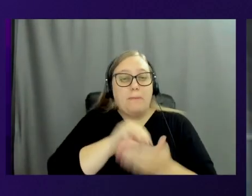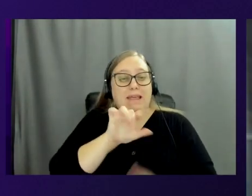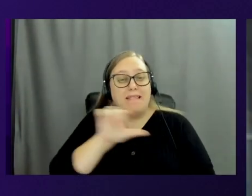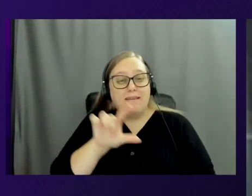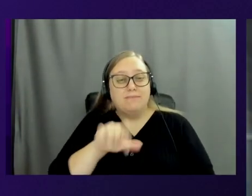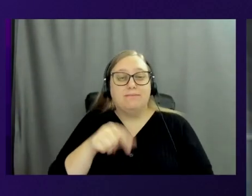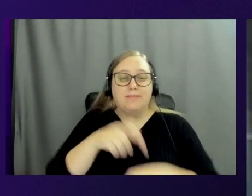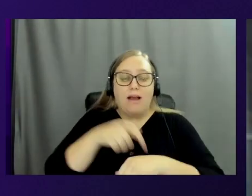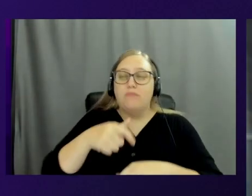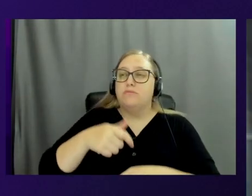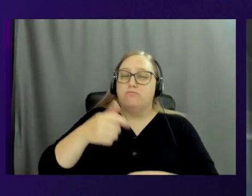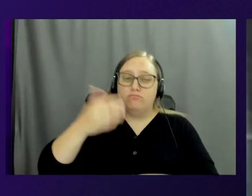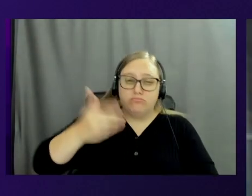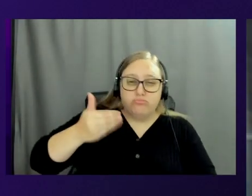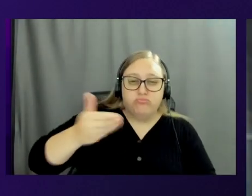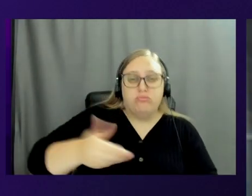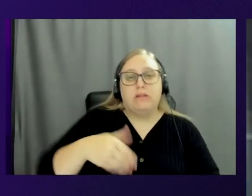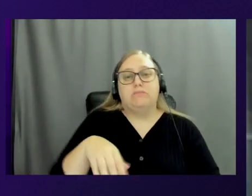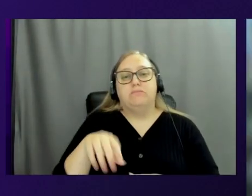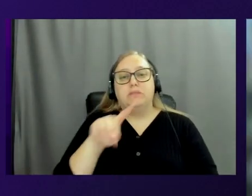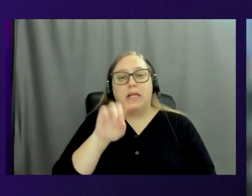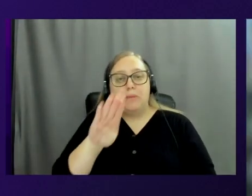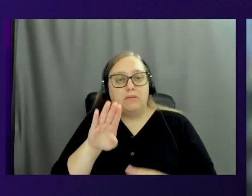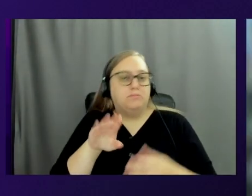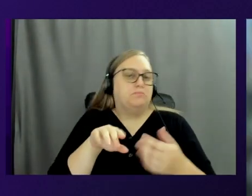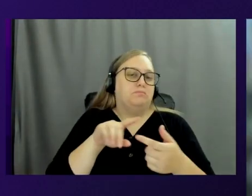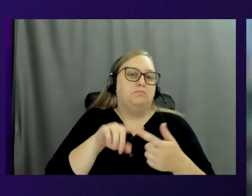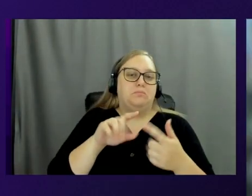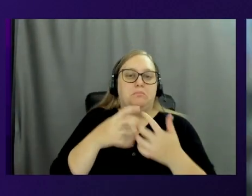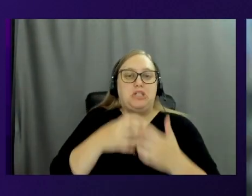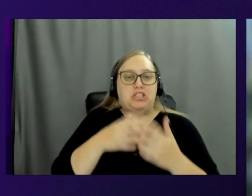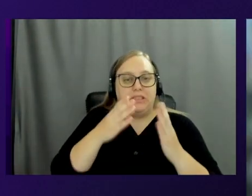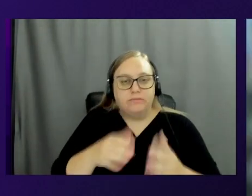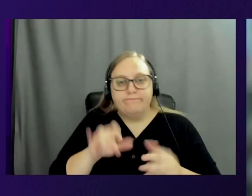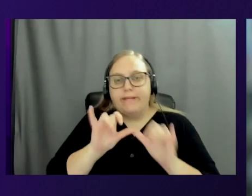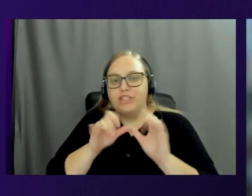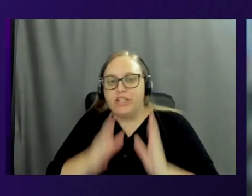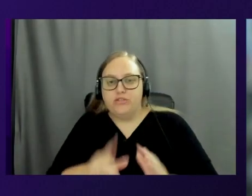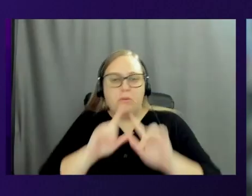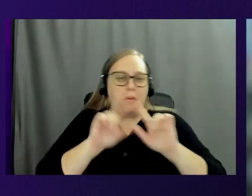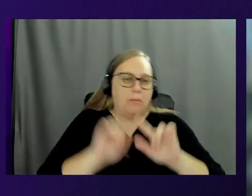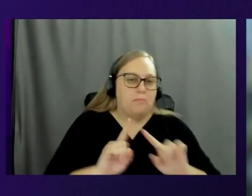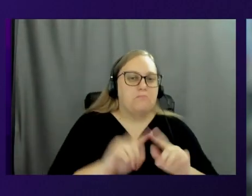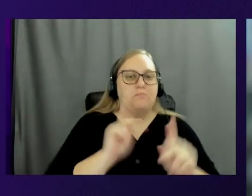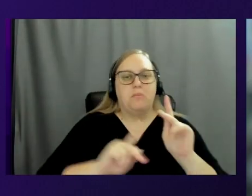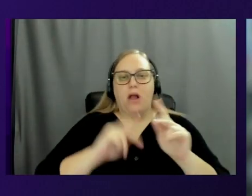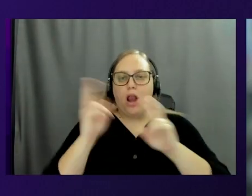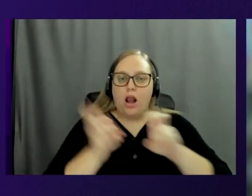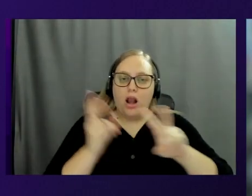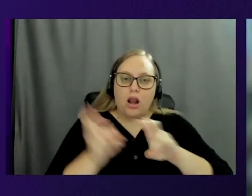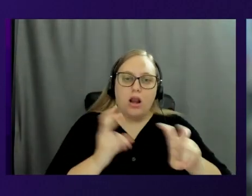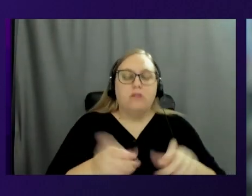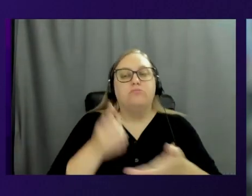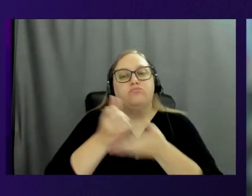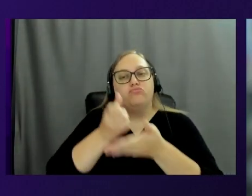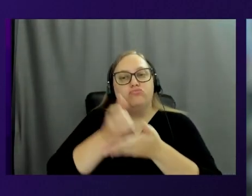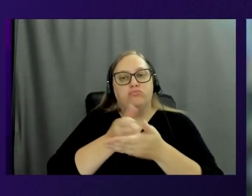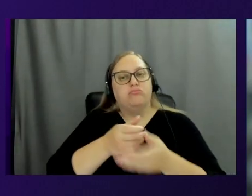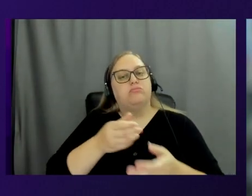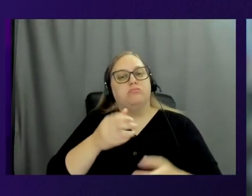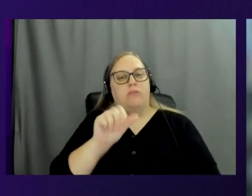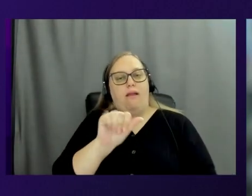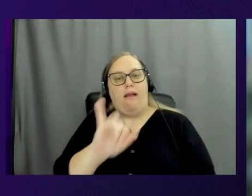data scientists, and machine learning engineers. We're working with Hugging Face to help developers bring generative AI applications to